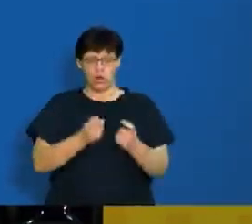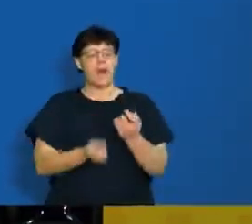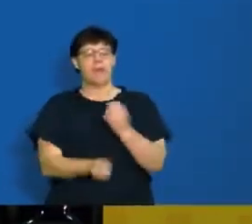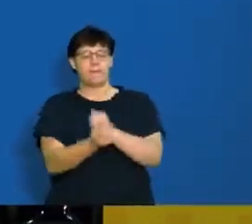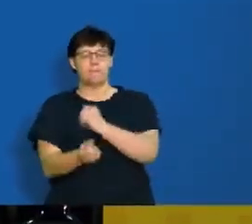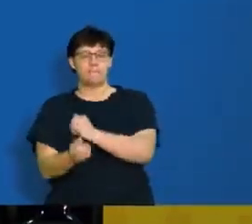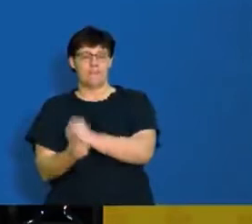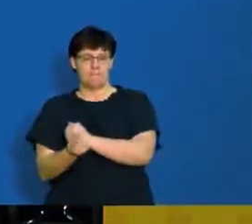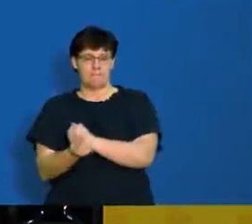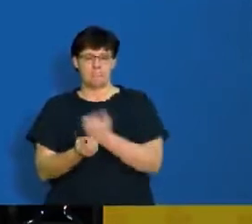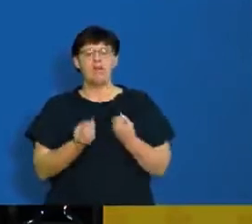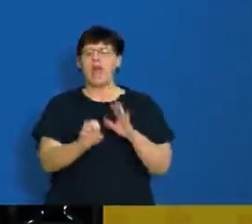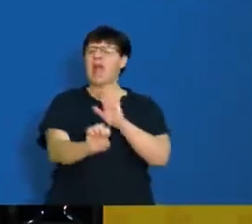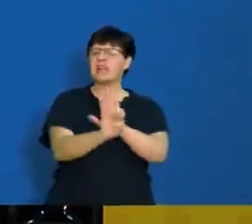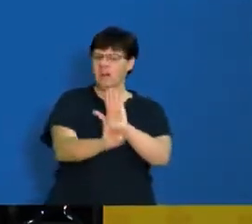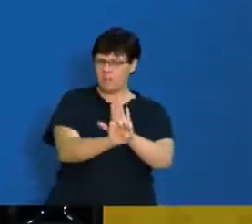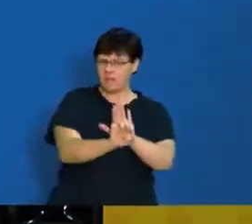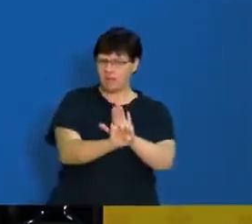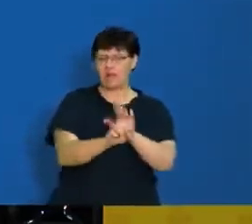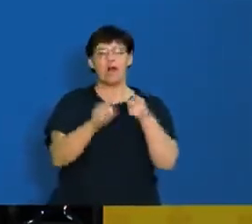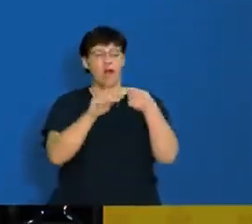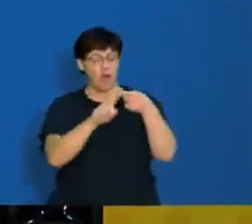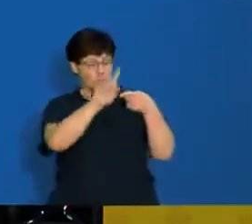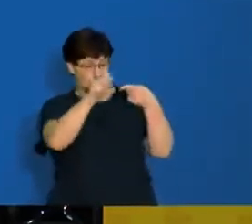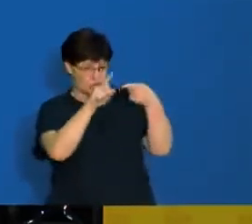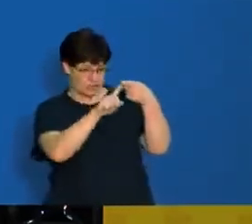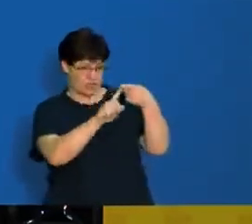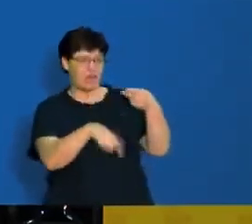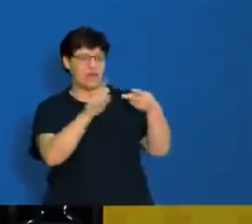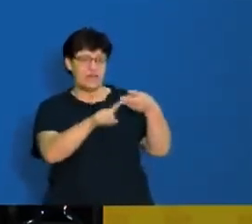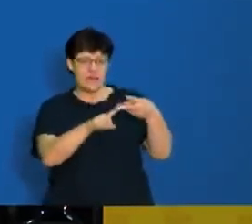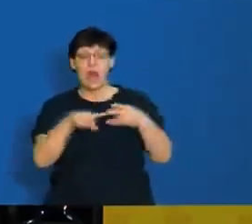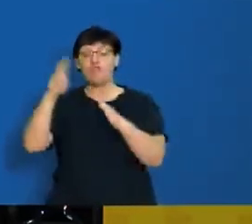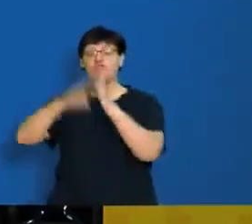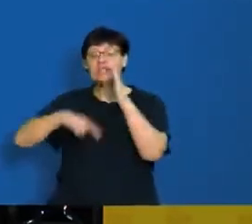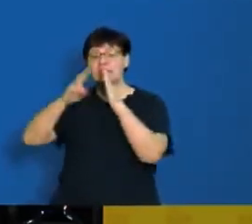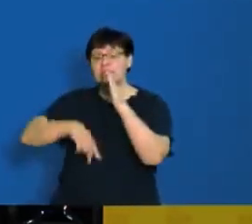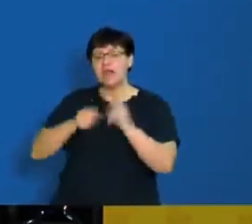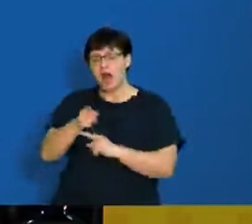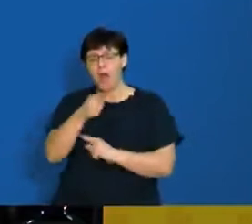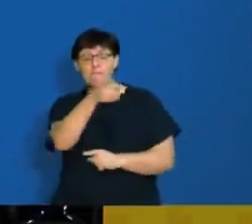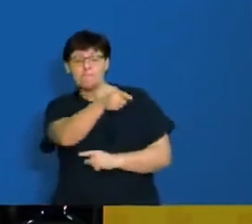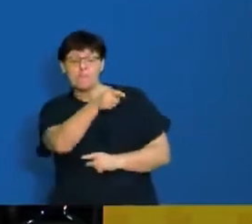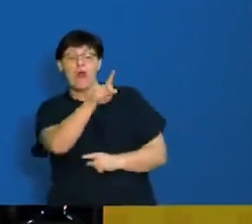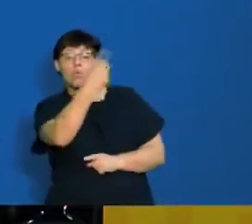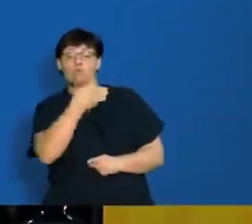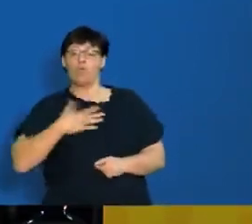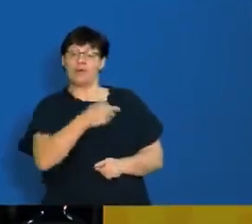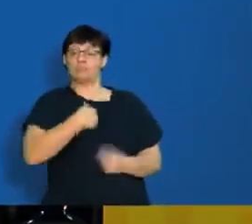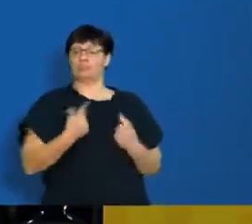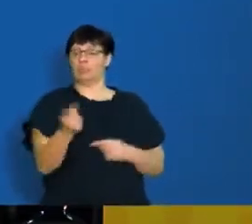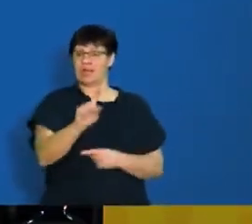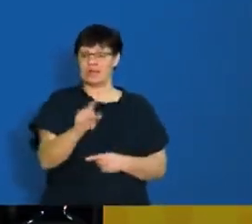to give you examples of questions, and I'm going to show you how to read instruction words, what sort of things to underline